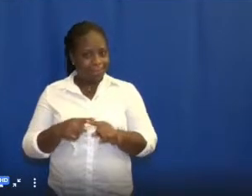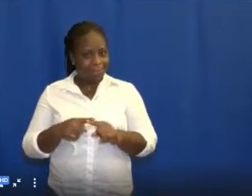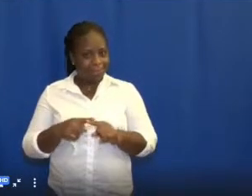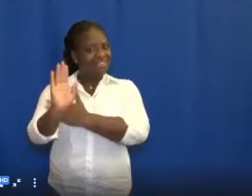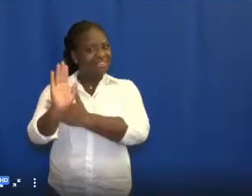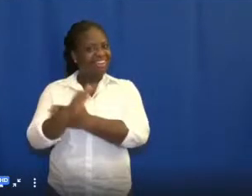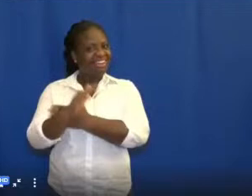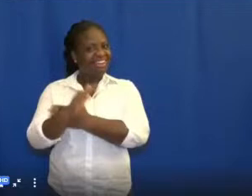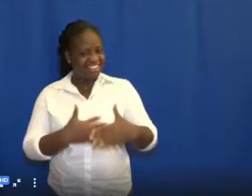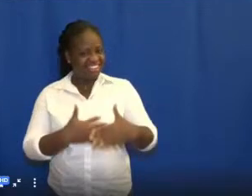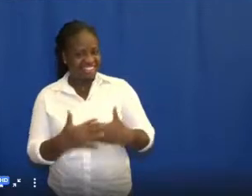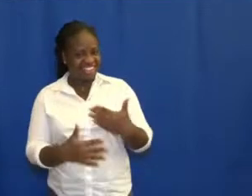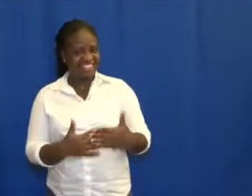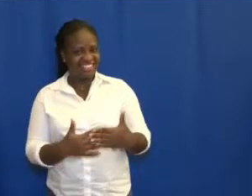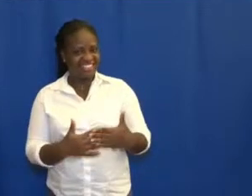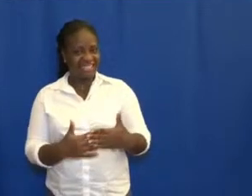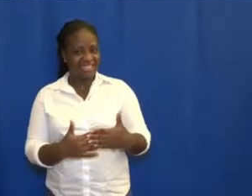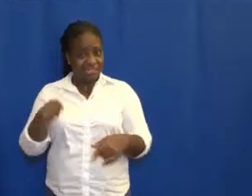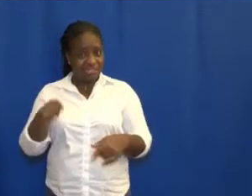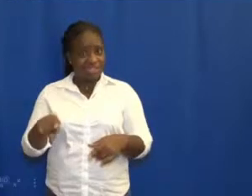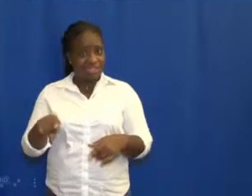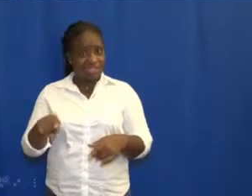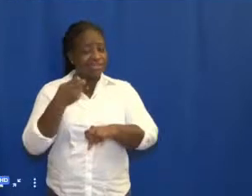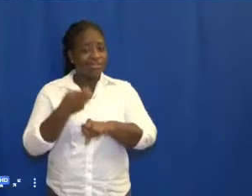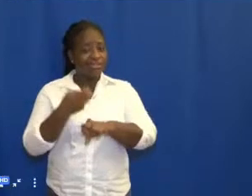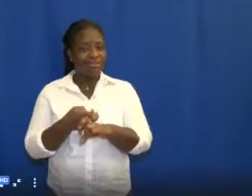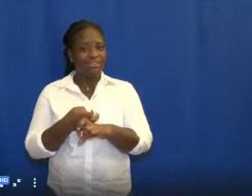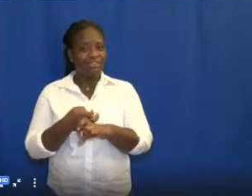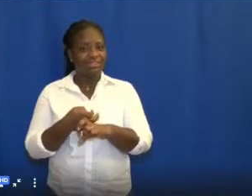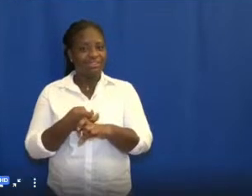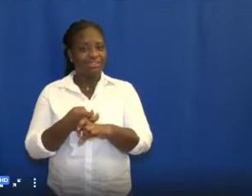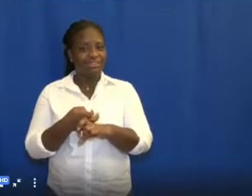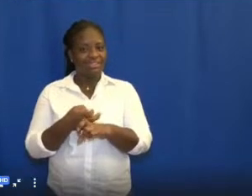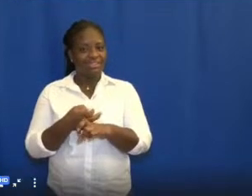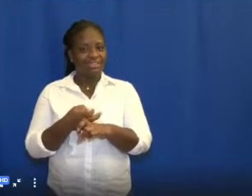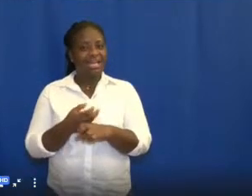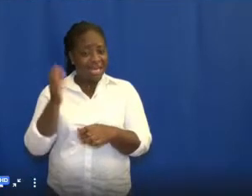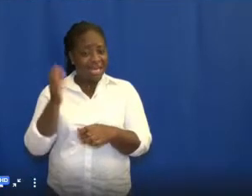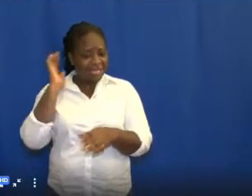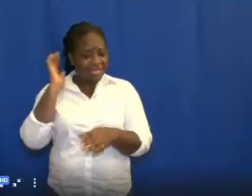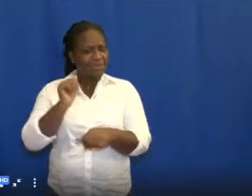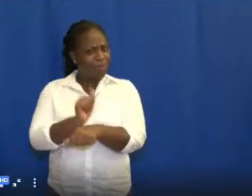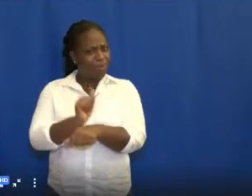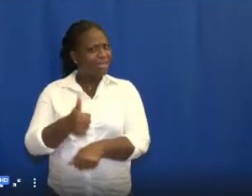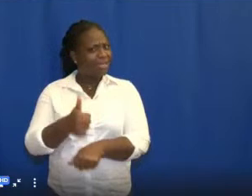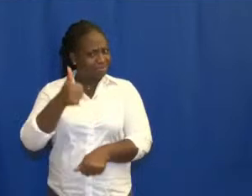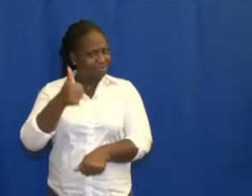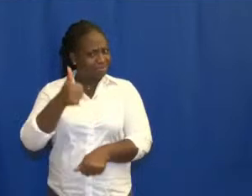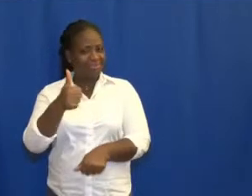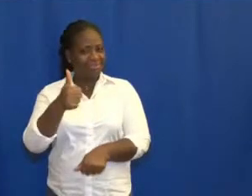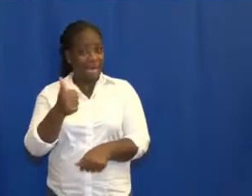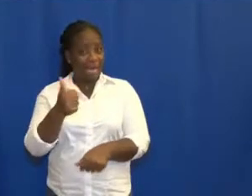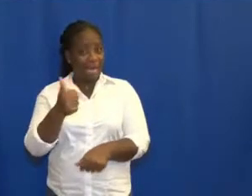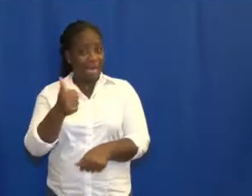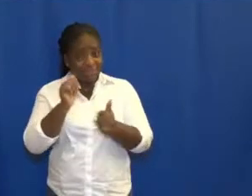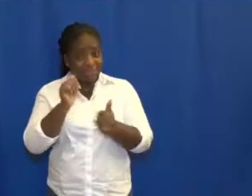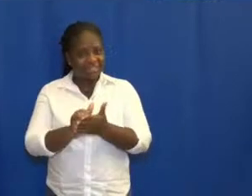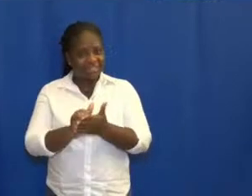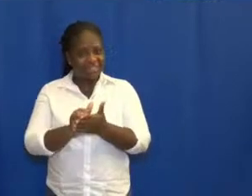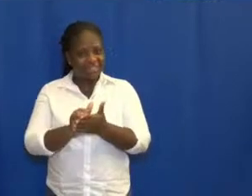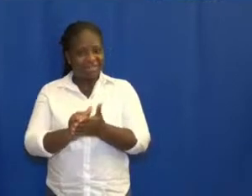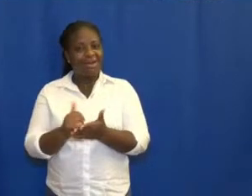na ɛka hefi mo na ne etuni no ewo